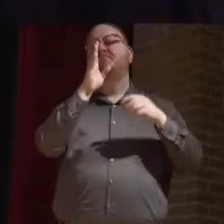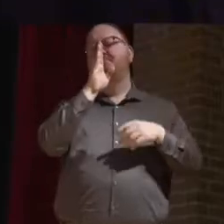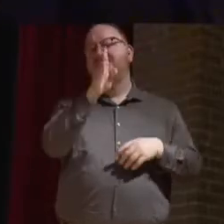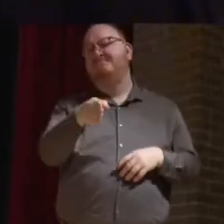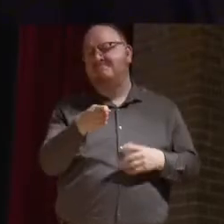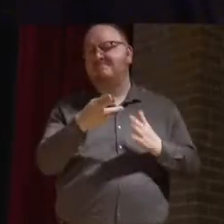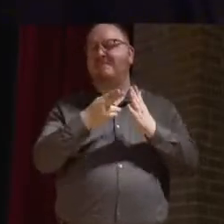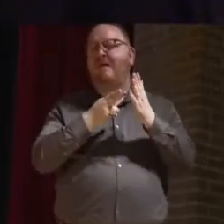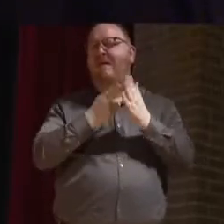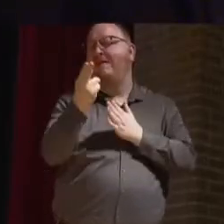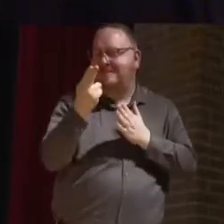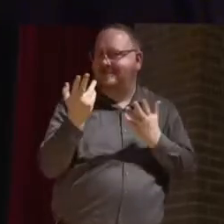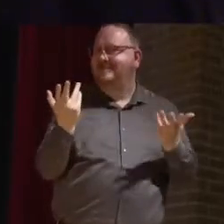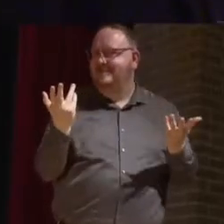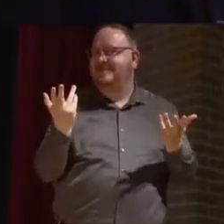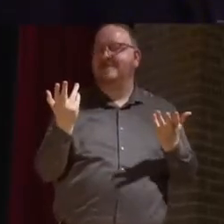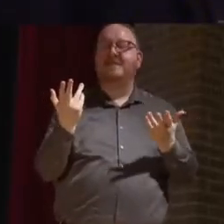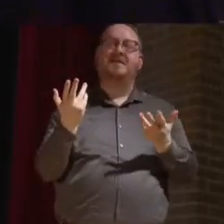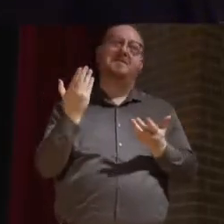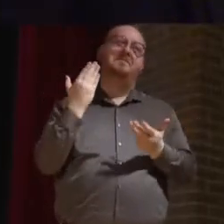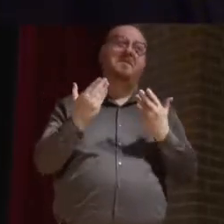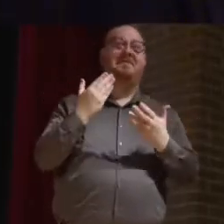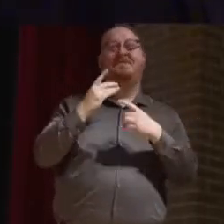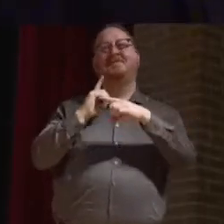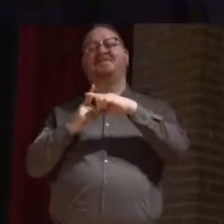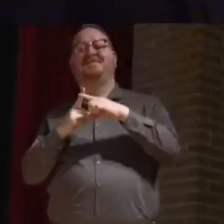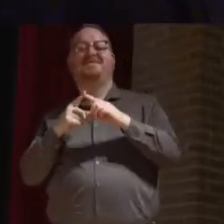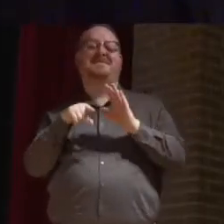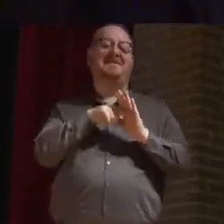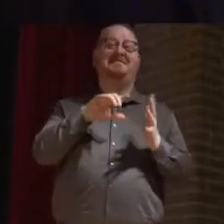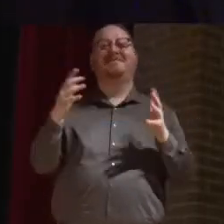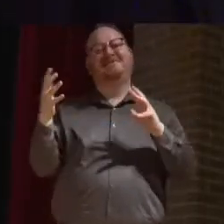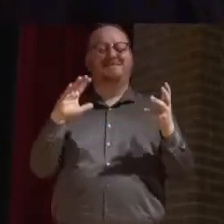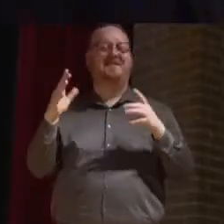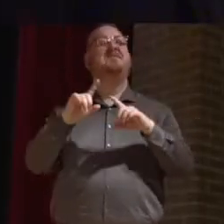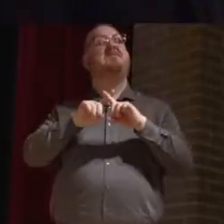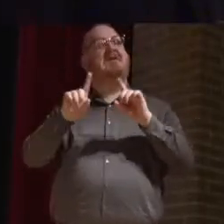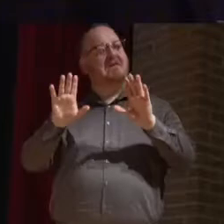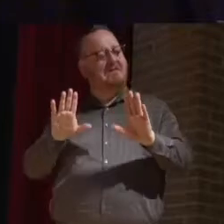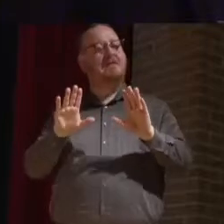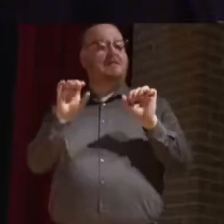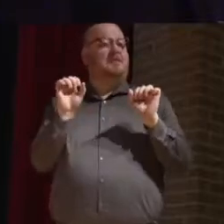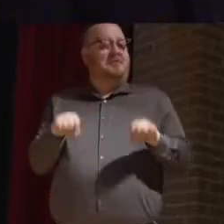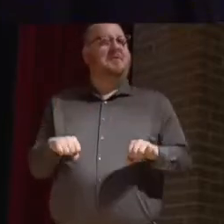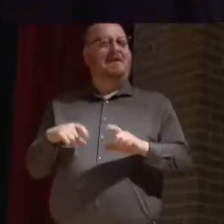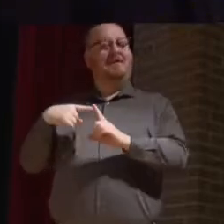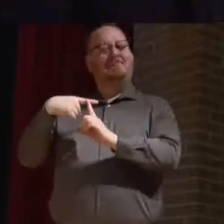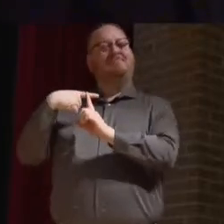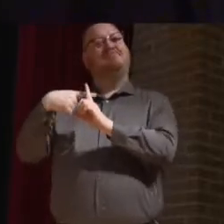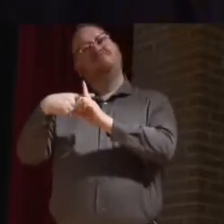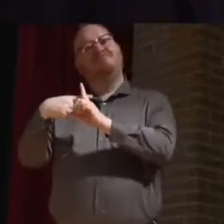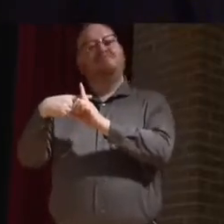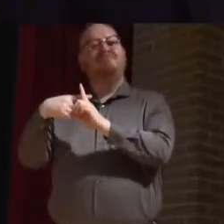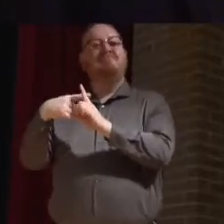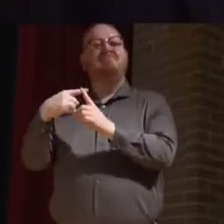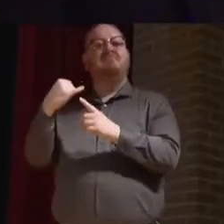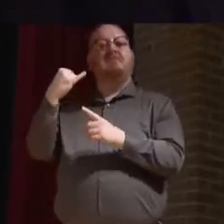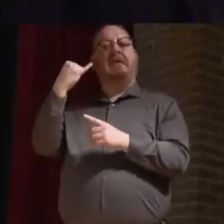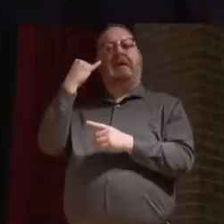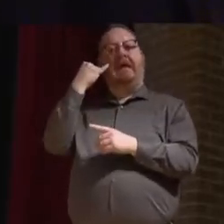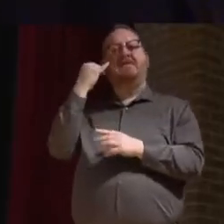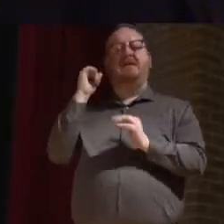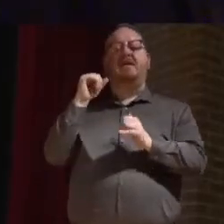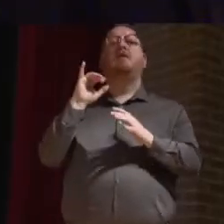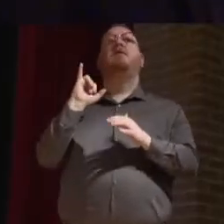And maybe sometimes to a fault. However, that could be a strength if it is, kind of channeled